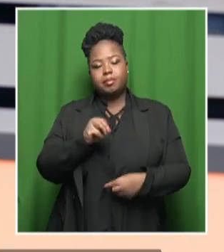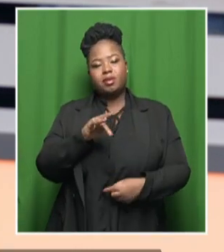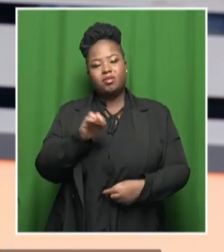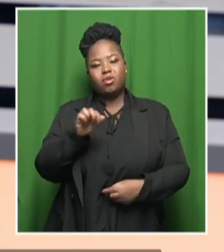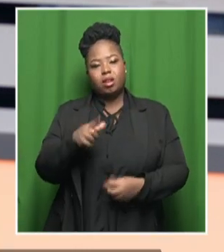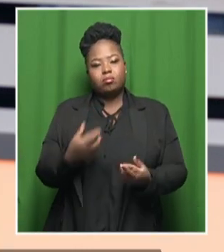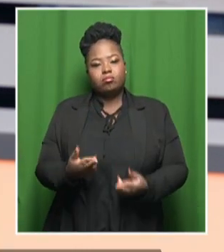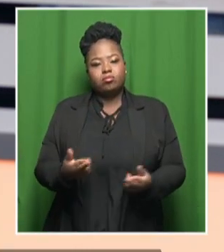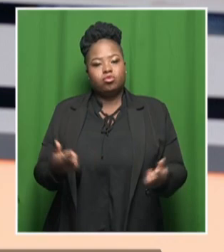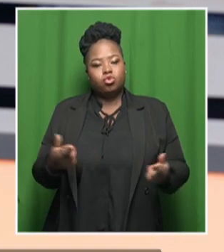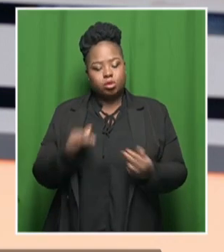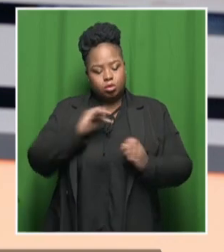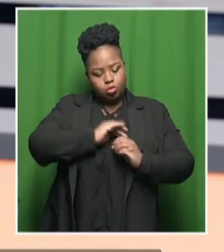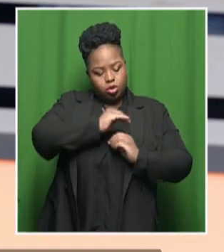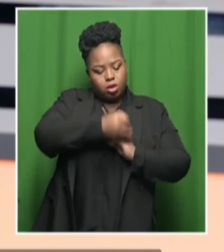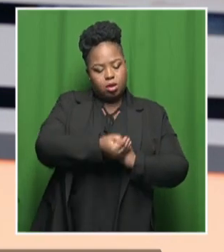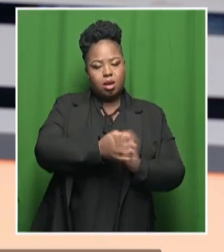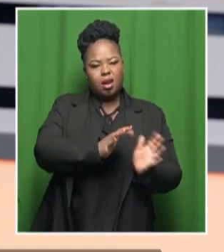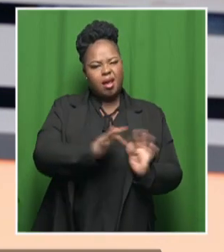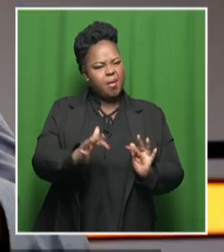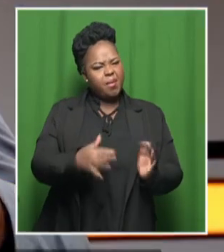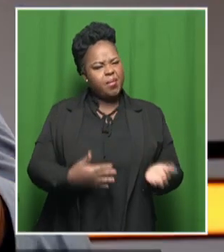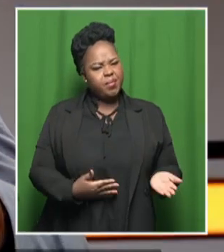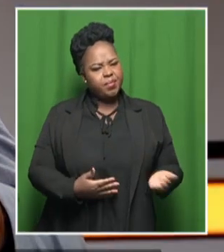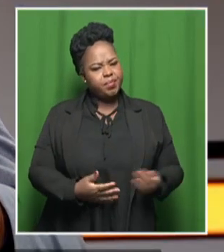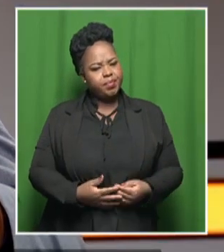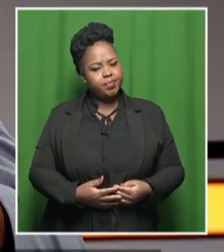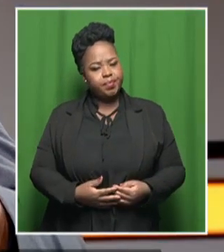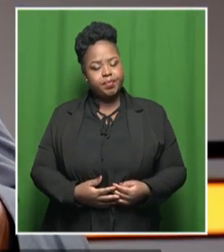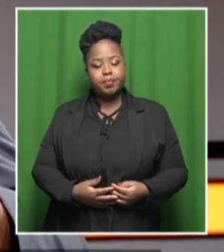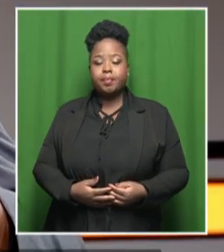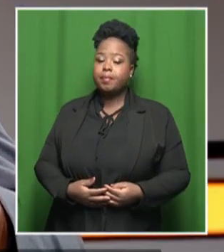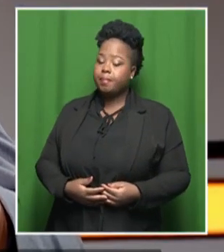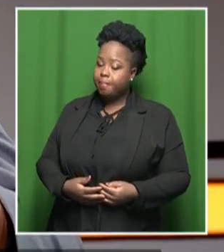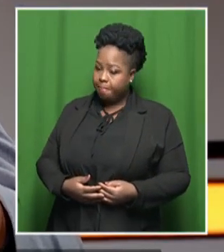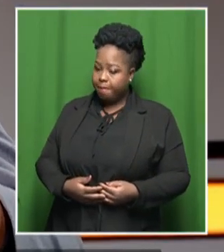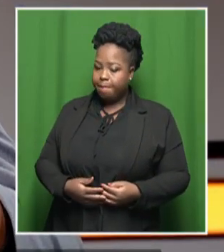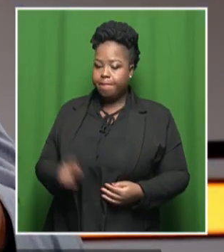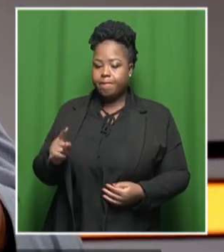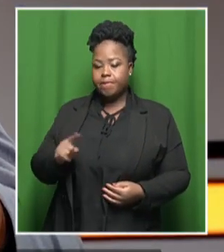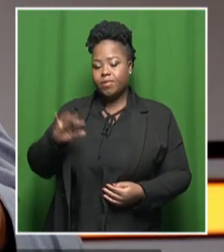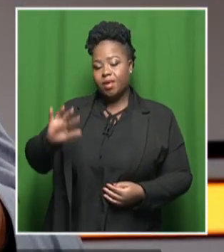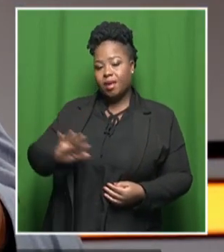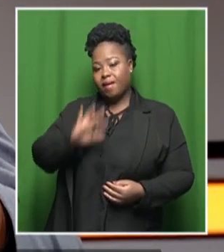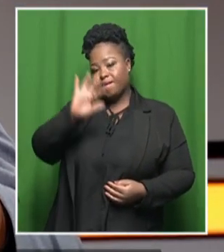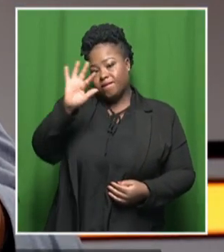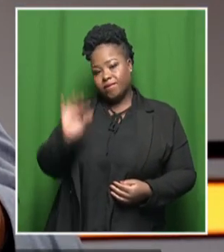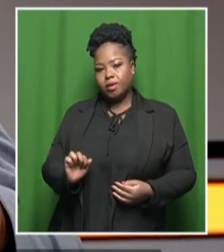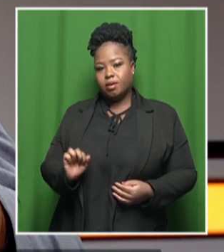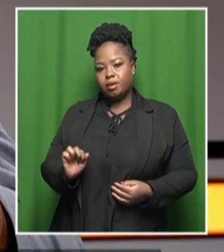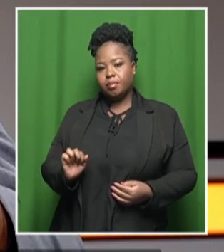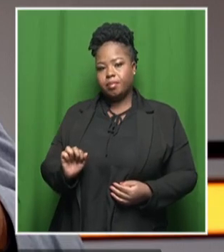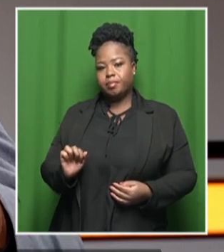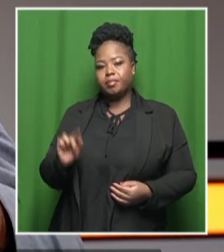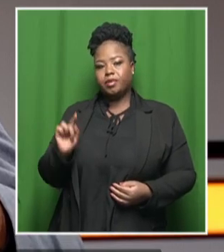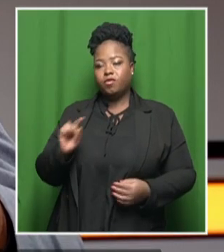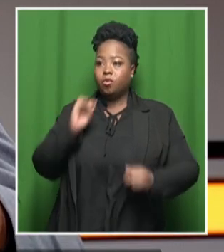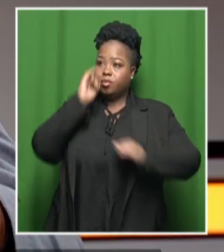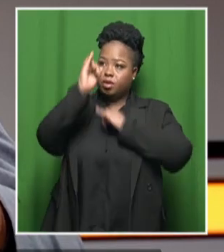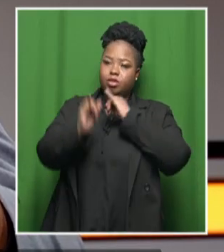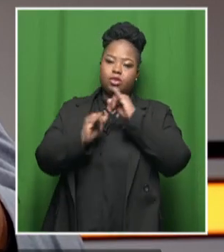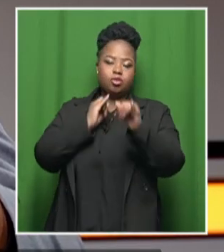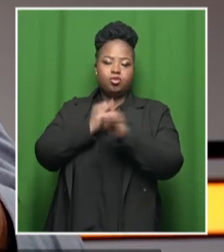as a continent work towards this? Well, the scramble of Africa by